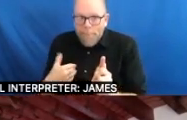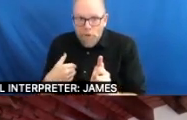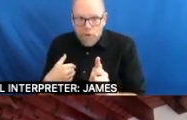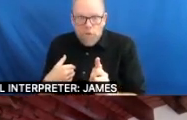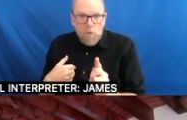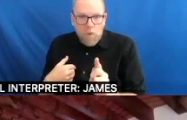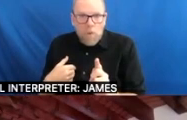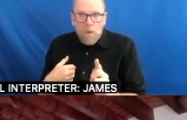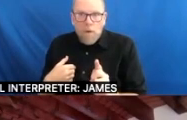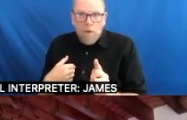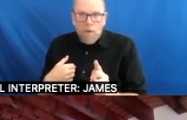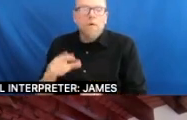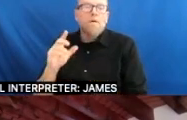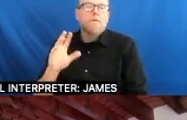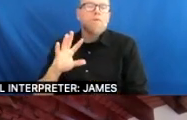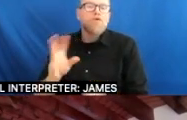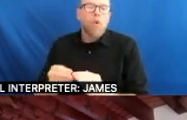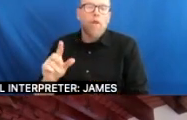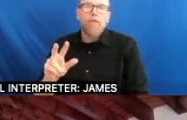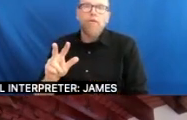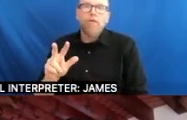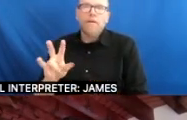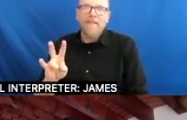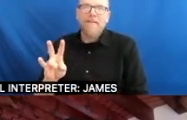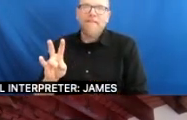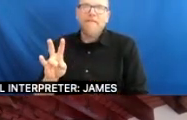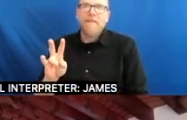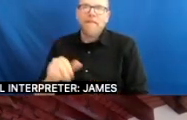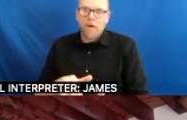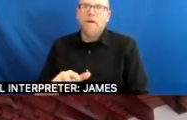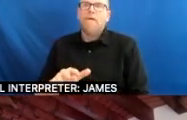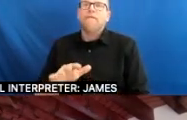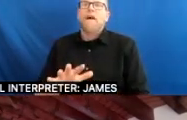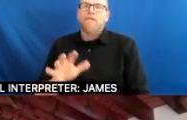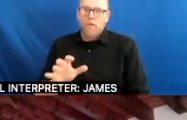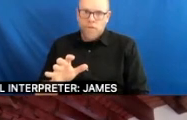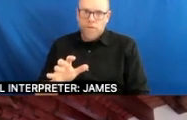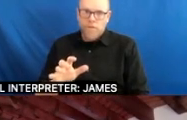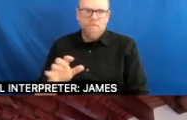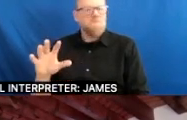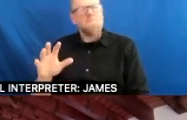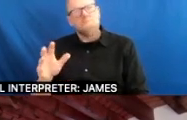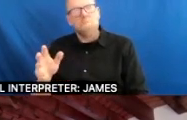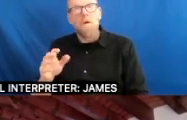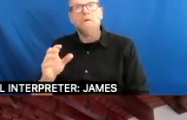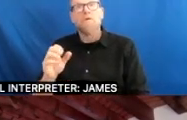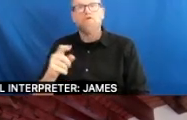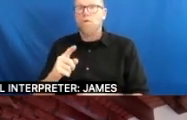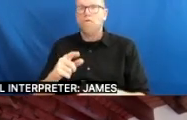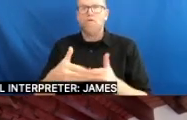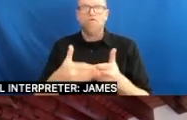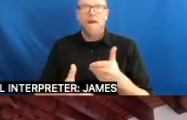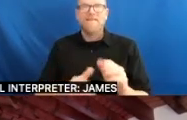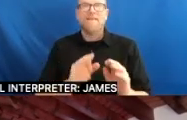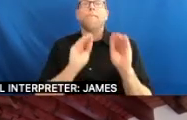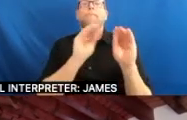be 37,500 this year, so 50%. And the rest is going to be put into the